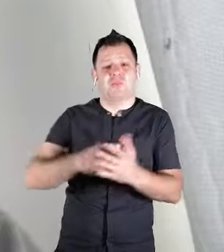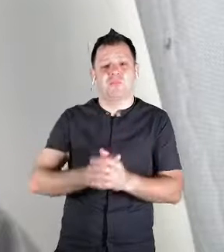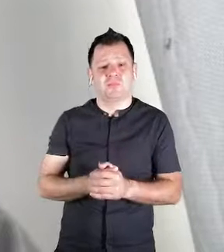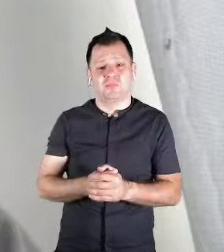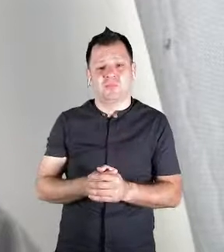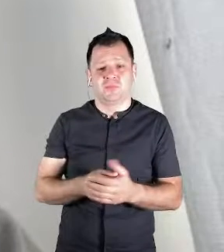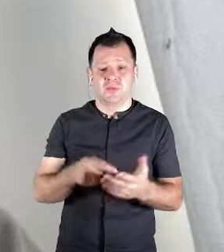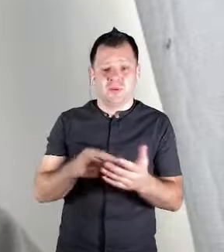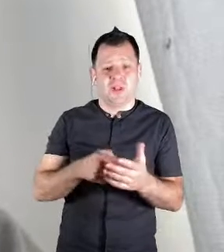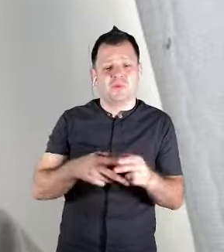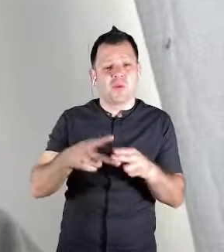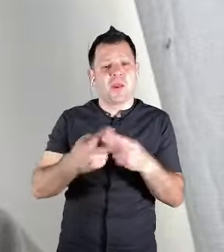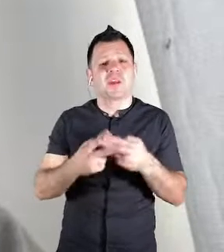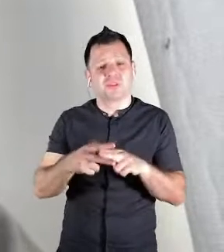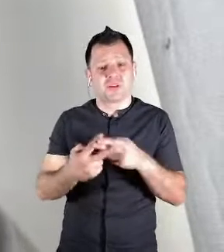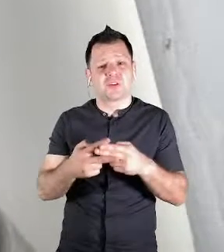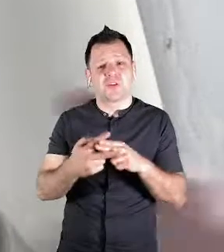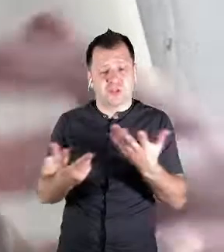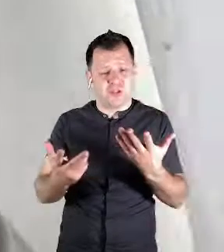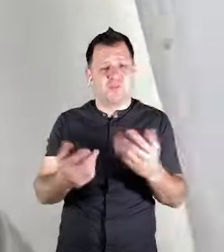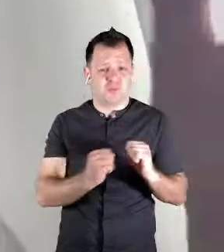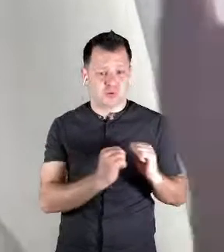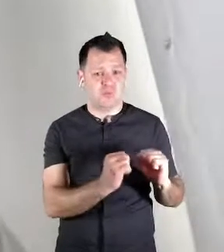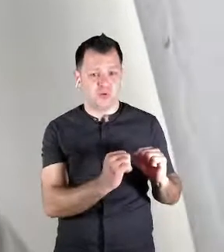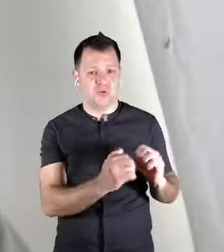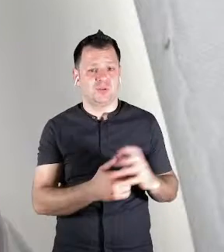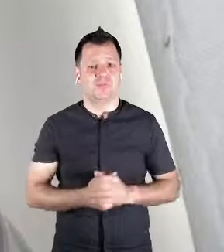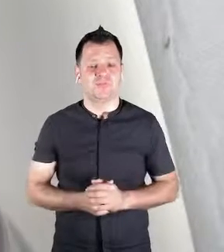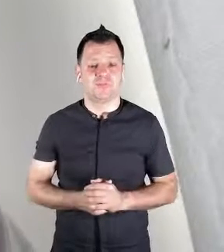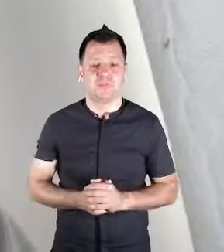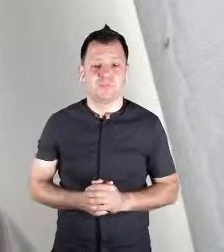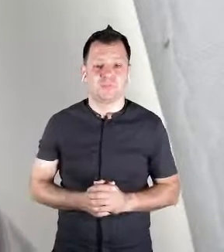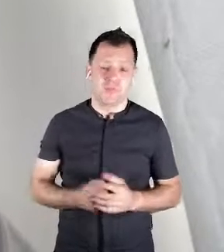always, I mean, very important things you can.